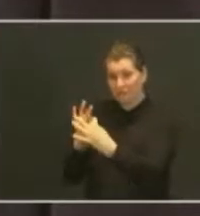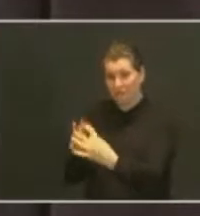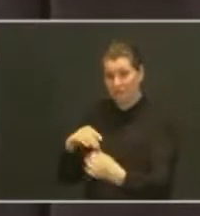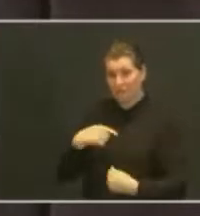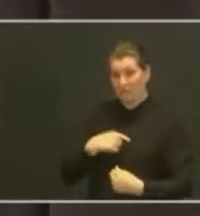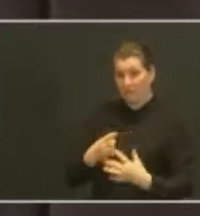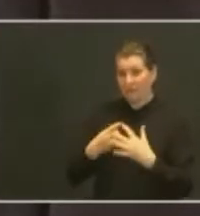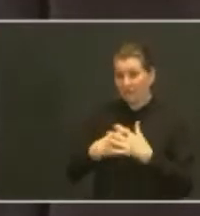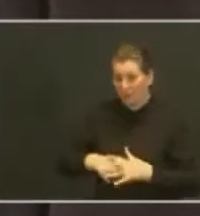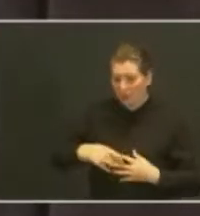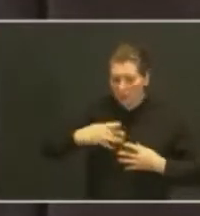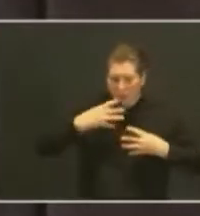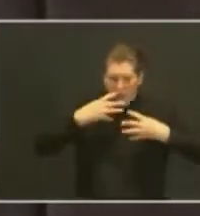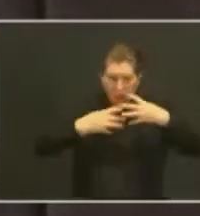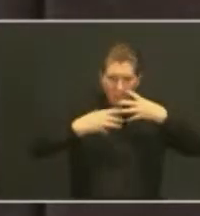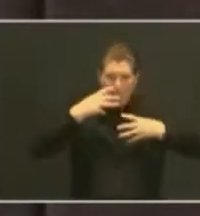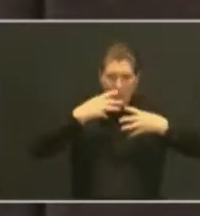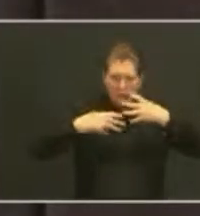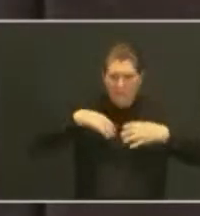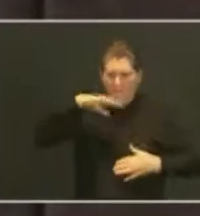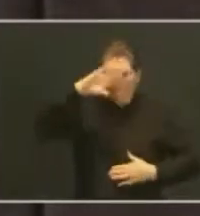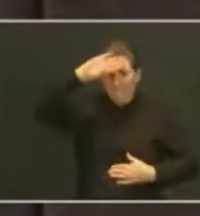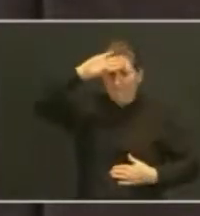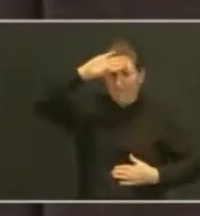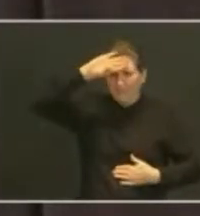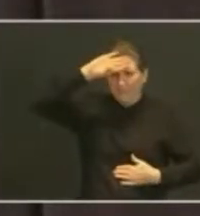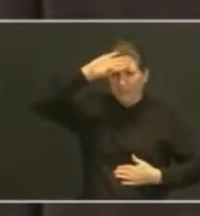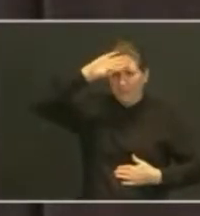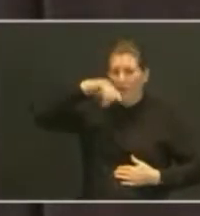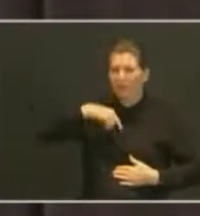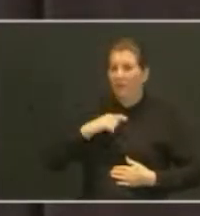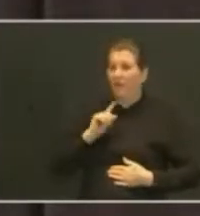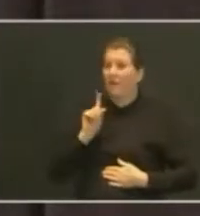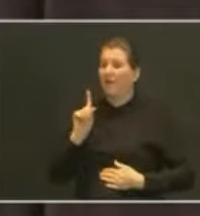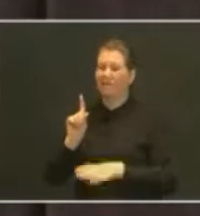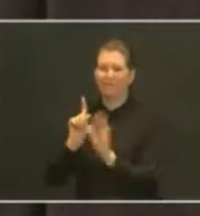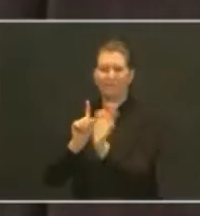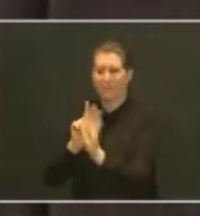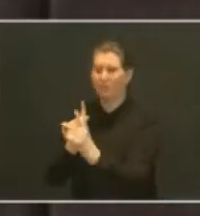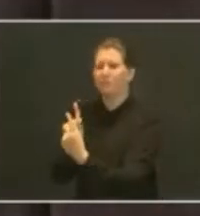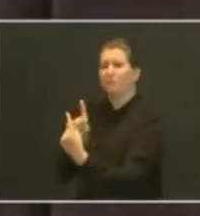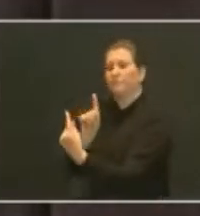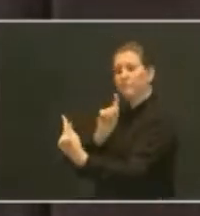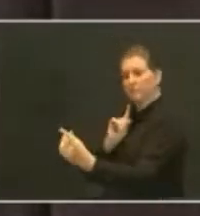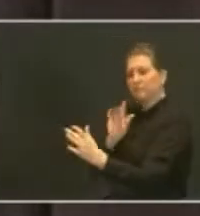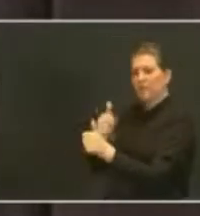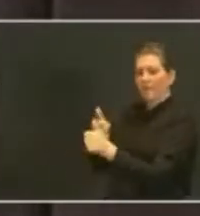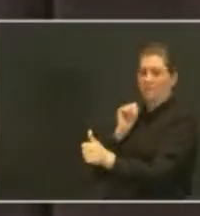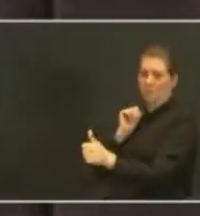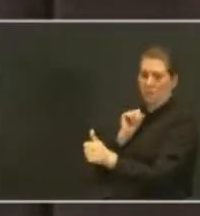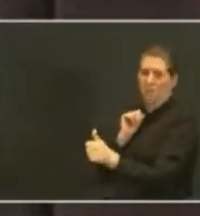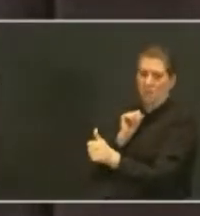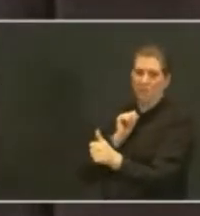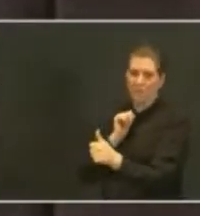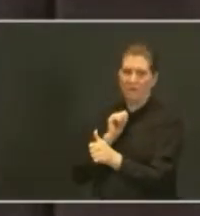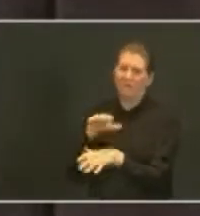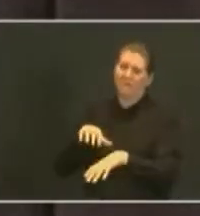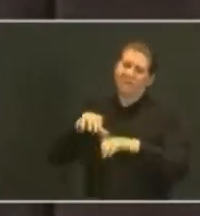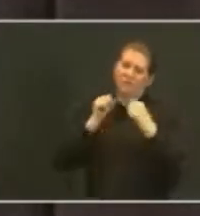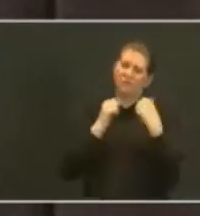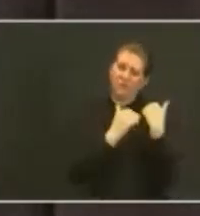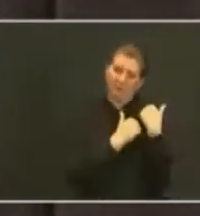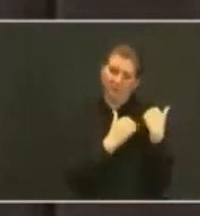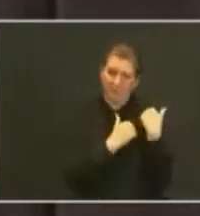to forego making visits to vulnerable ones in the hospital. To keep everyone safe, we